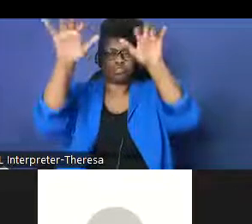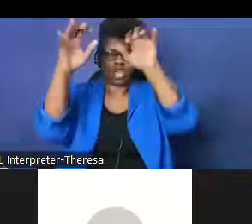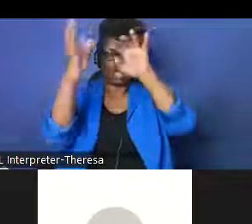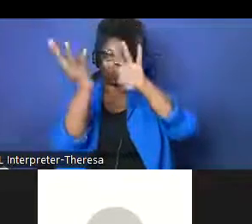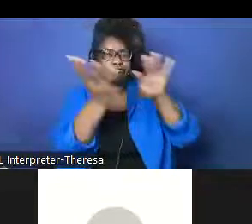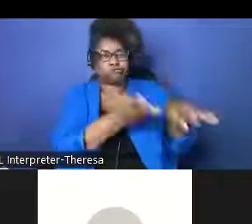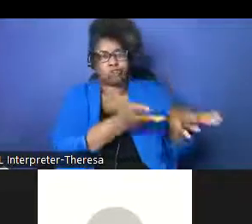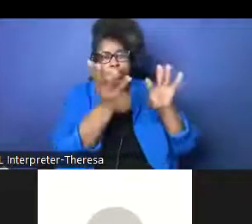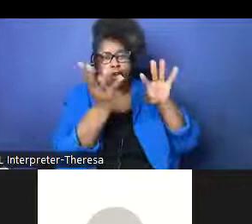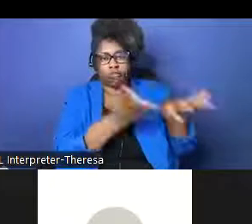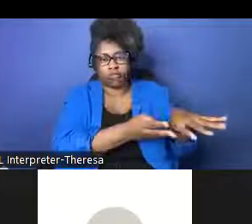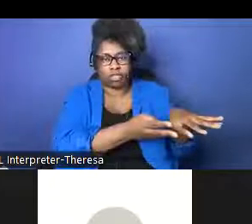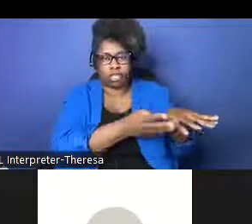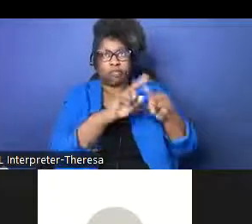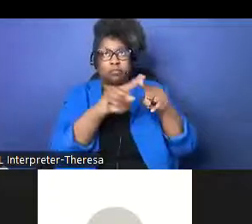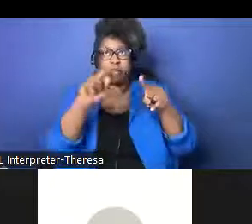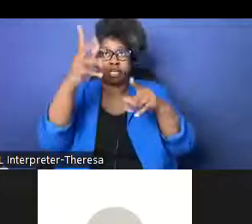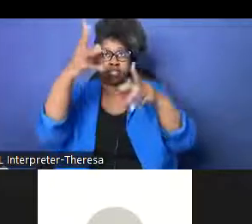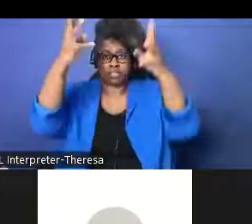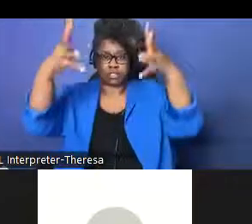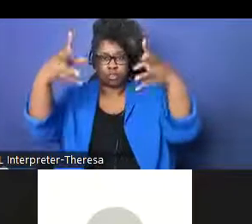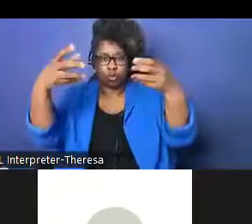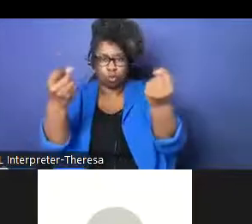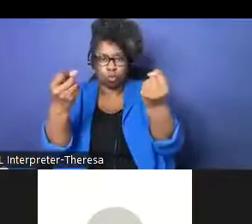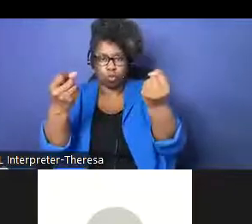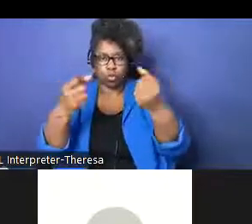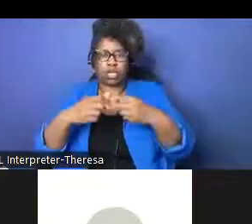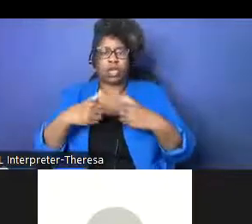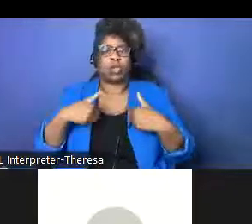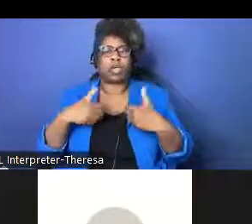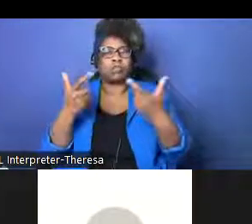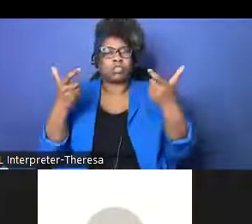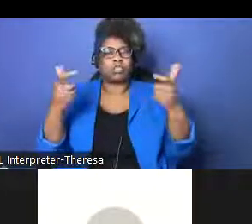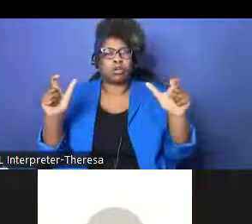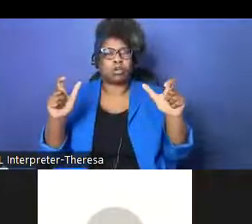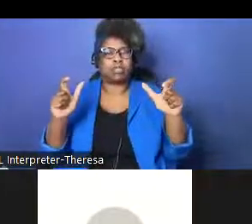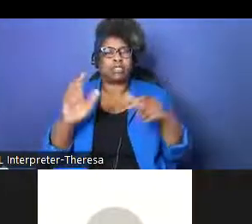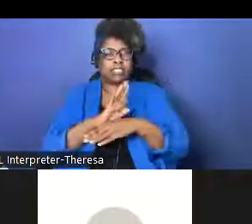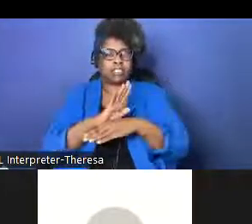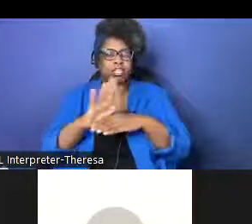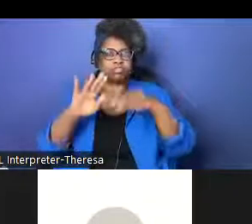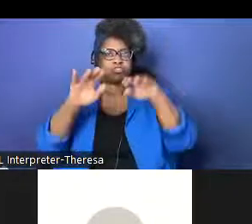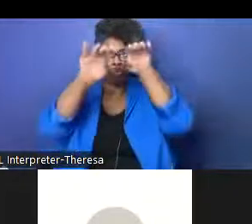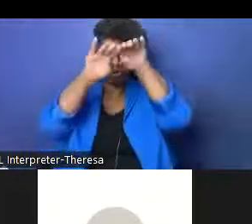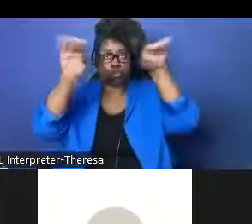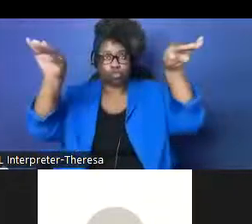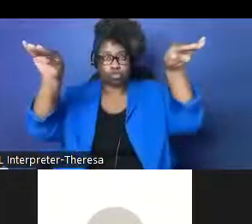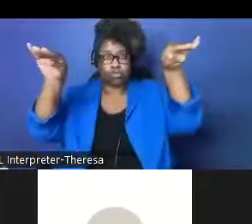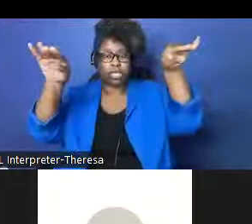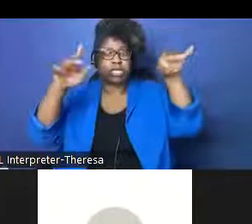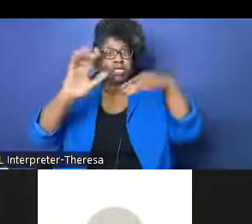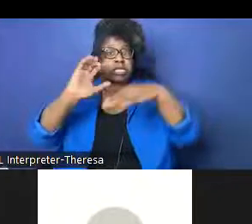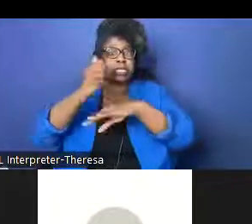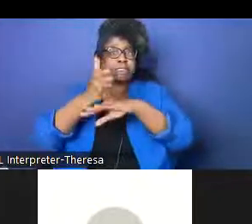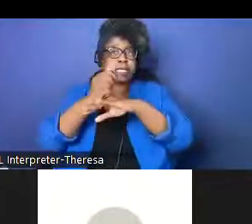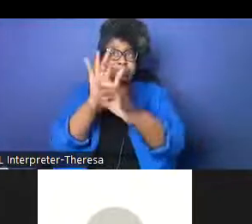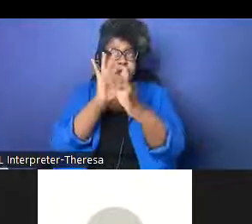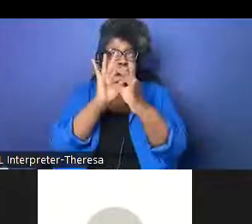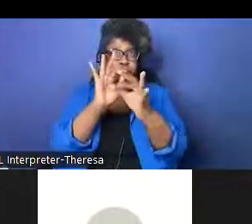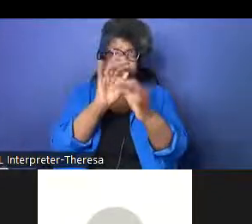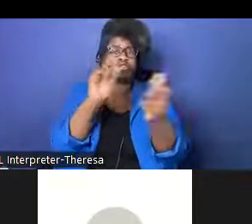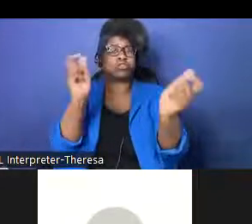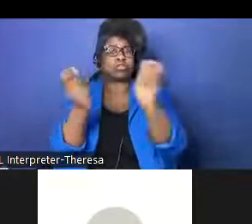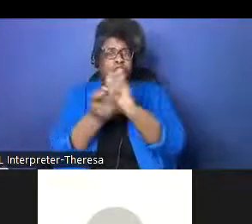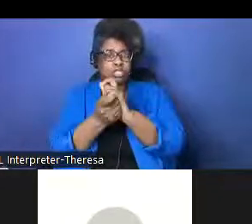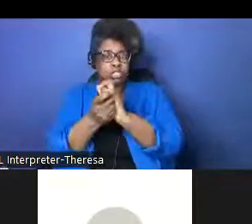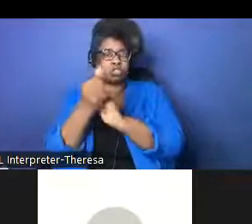in particular, we have many large industrial roofs that are actually set up relatively well for this conversion to green